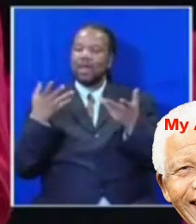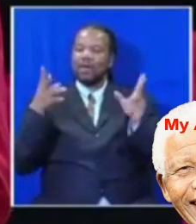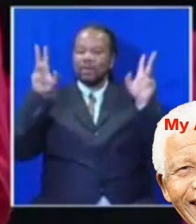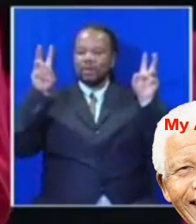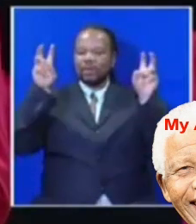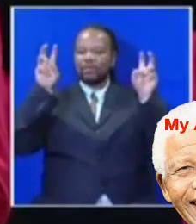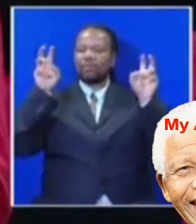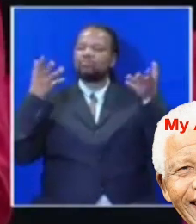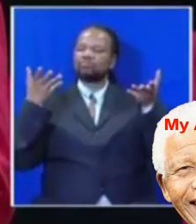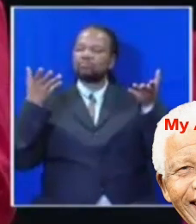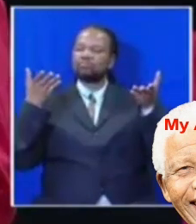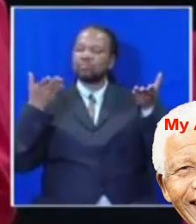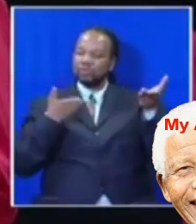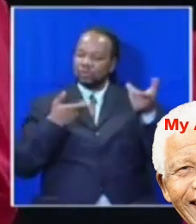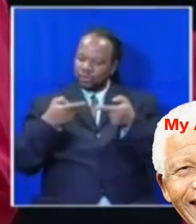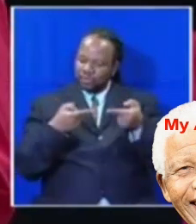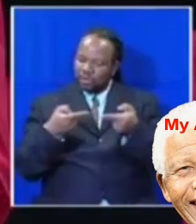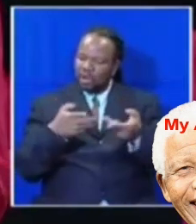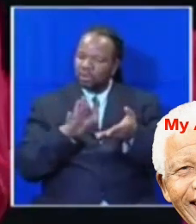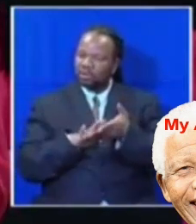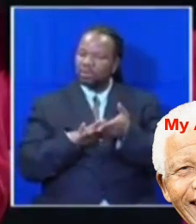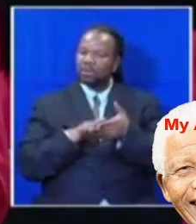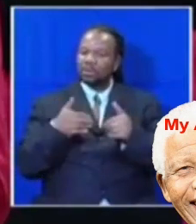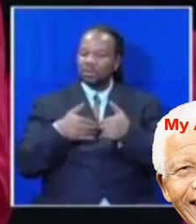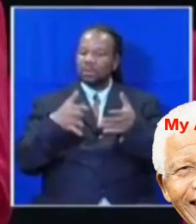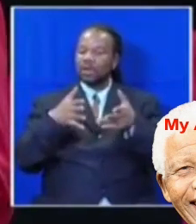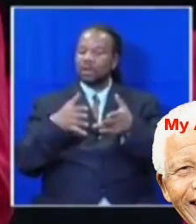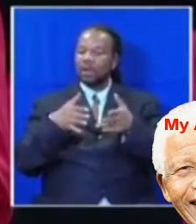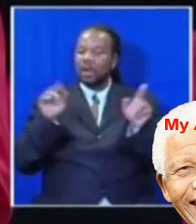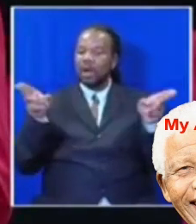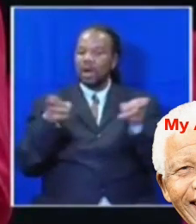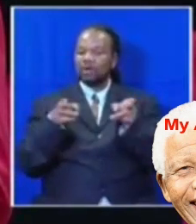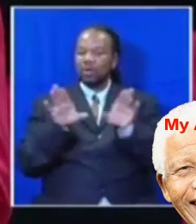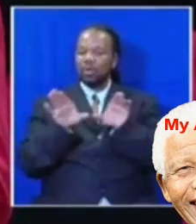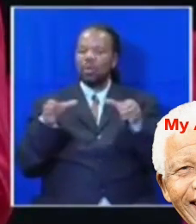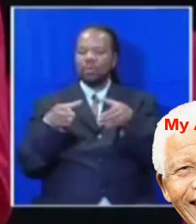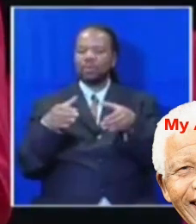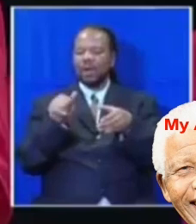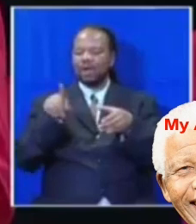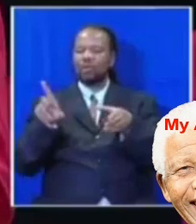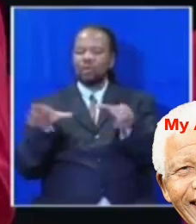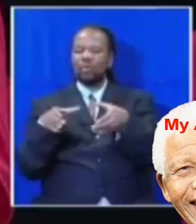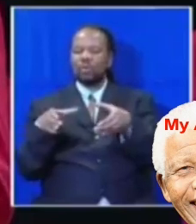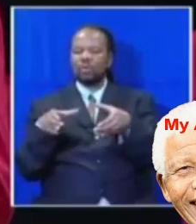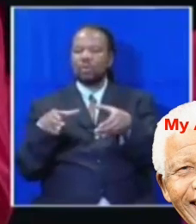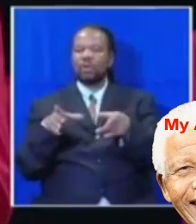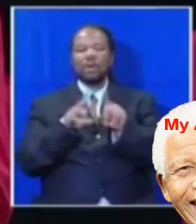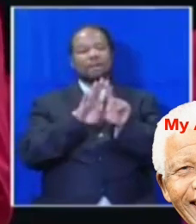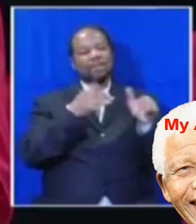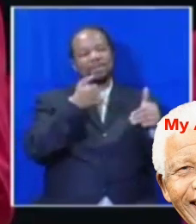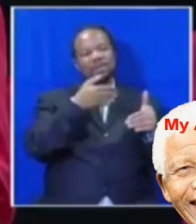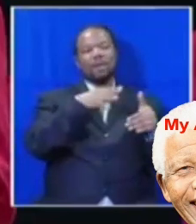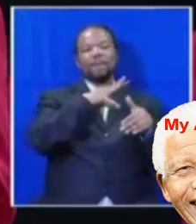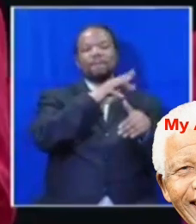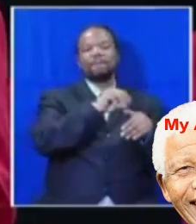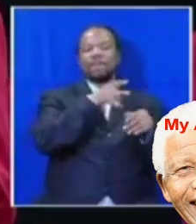establishment of an ad hoc committee with regards Thank you, to the Honourable Member. You've made your but point. It's irrelevant. You've made your We point. must speak to the issue that is on the table